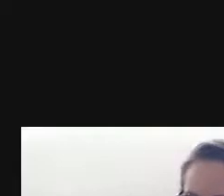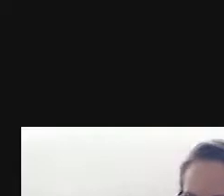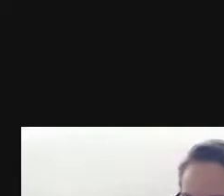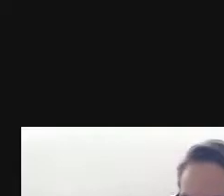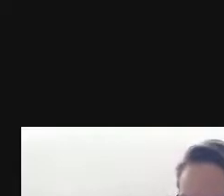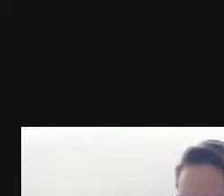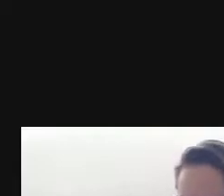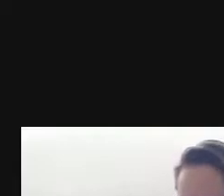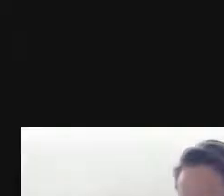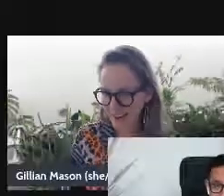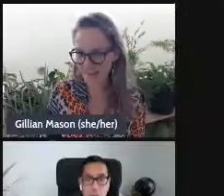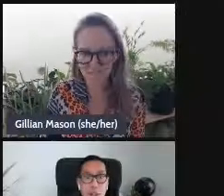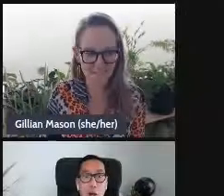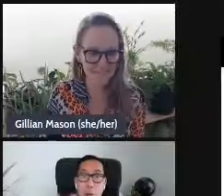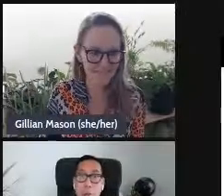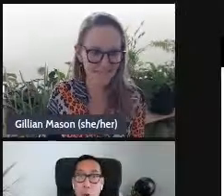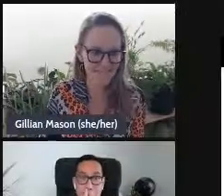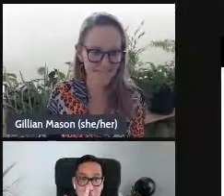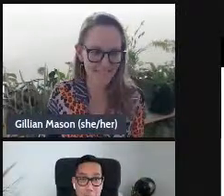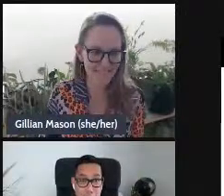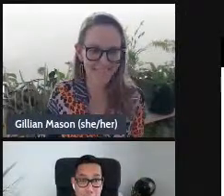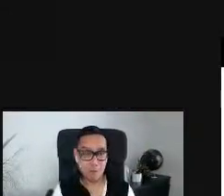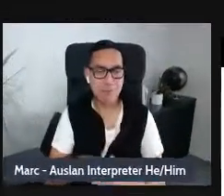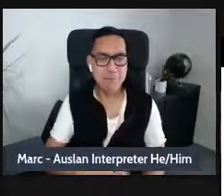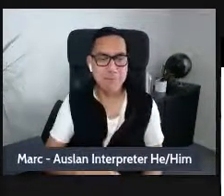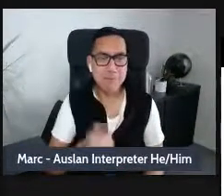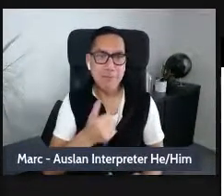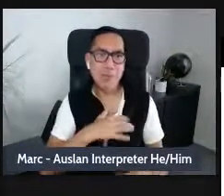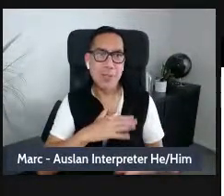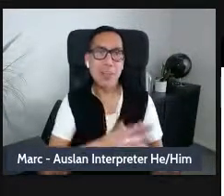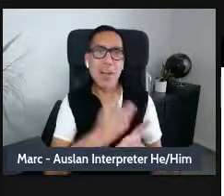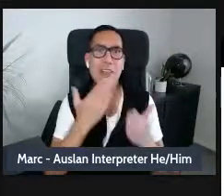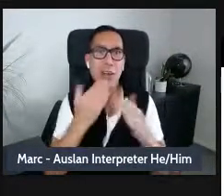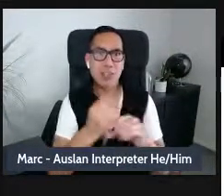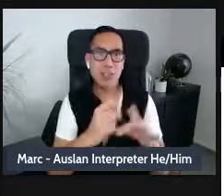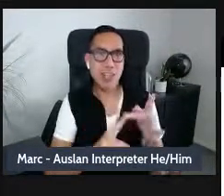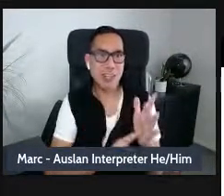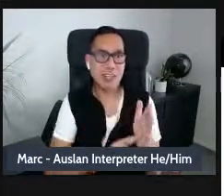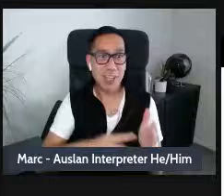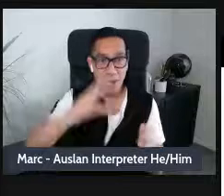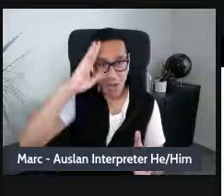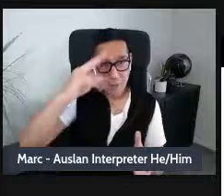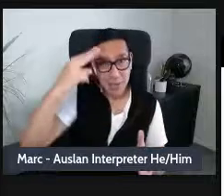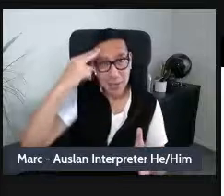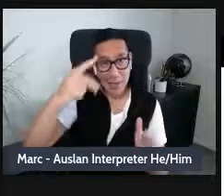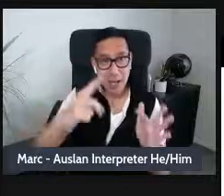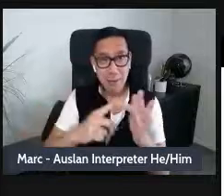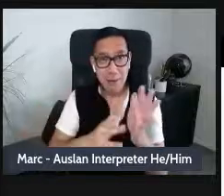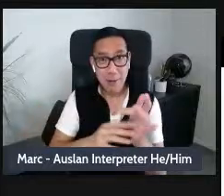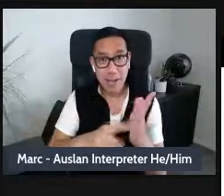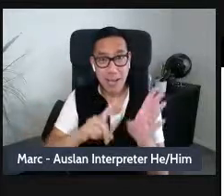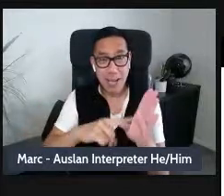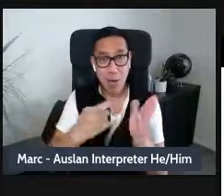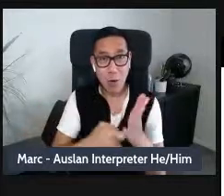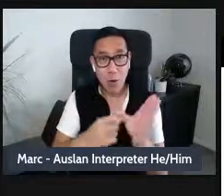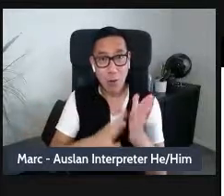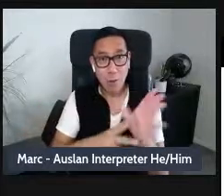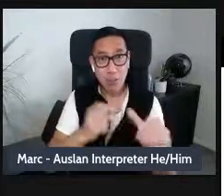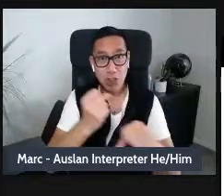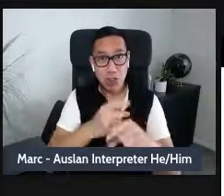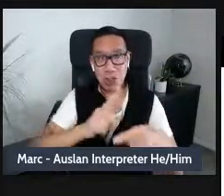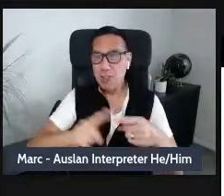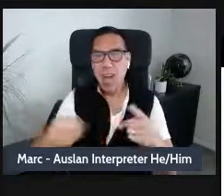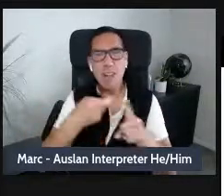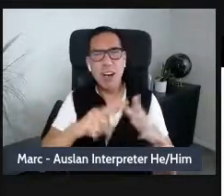us. Pleasure. Thank you. Hi, my name's Emily Ramage, and we've got Carly as